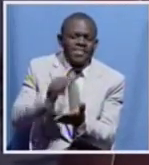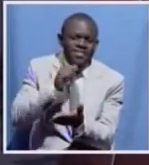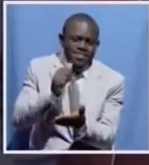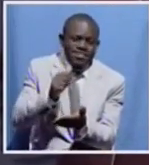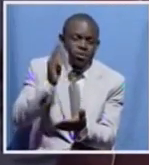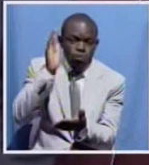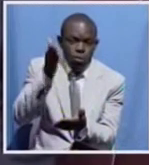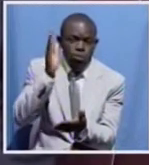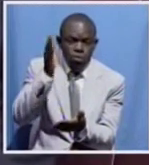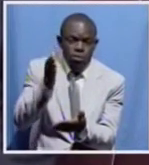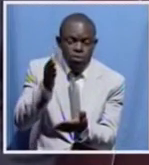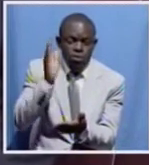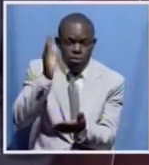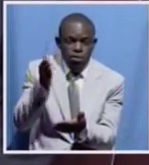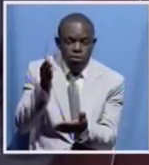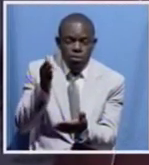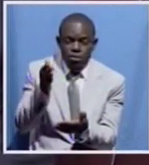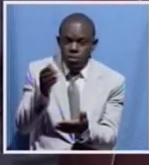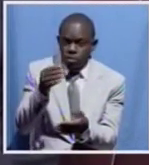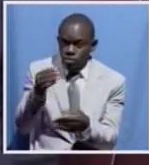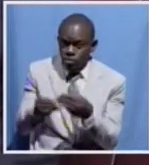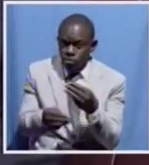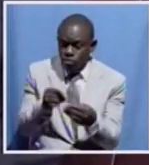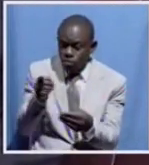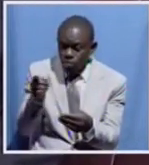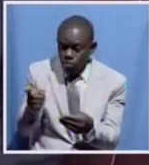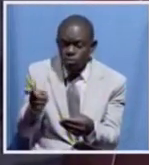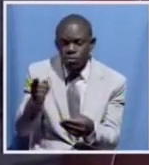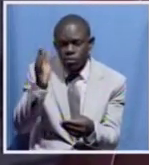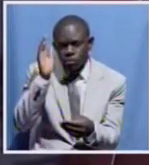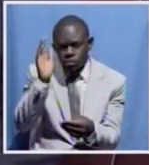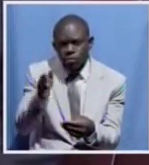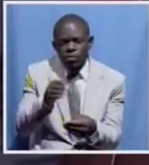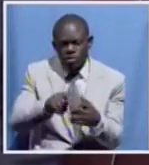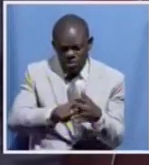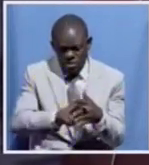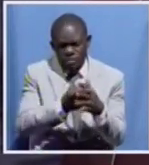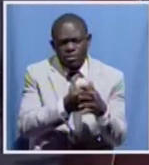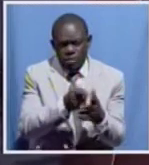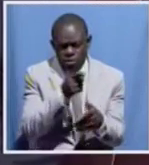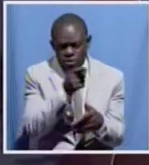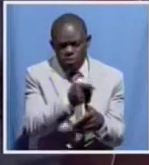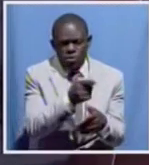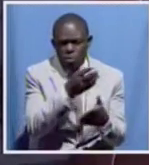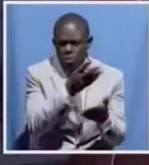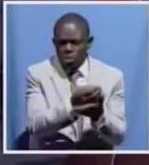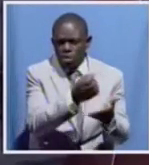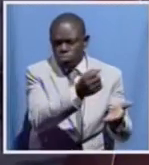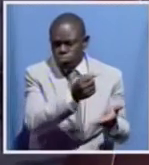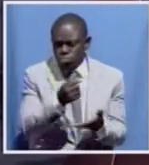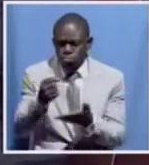And that is needed to unlock that cheap long-term financing. So